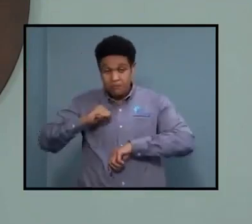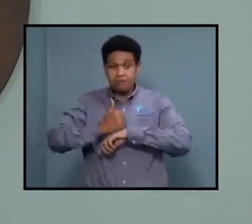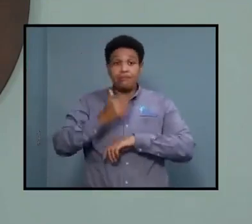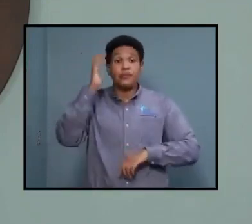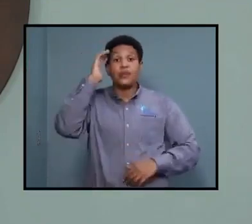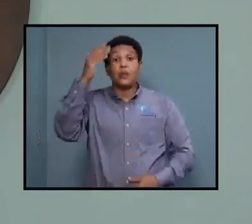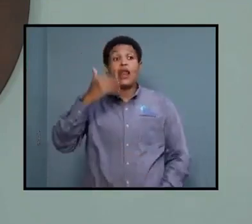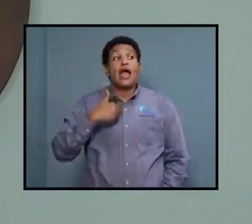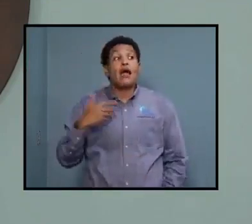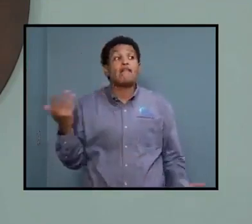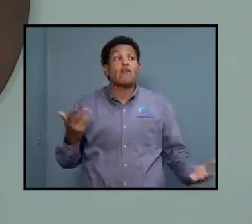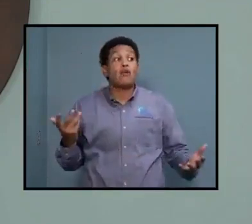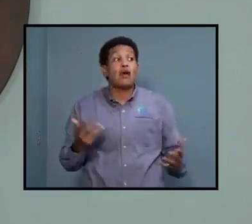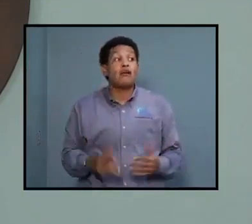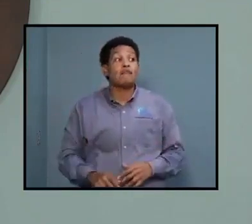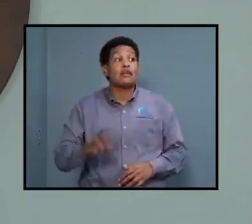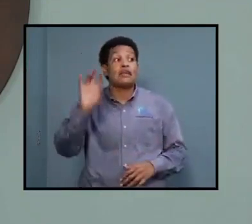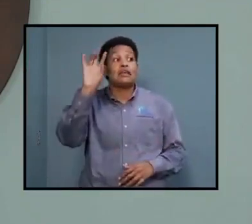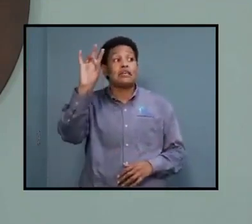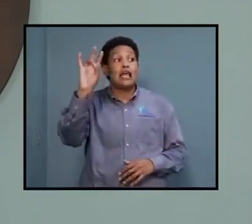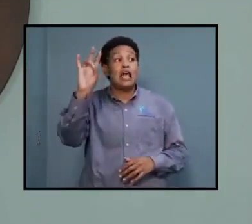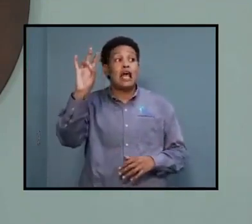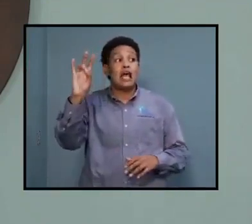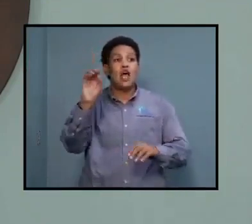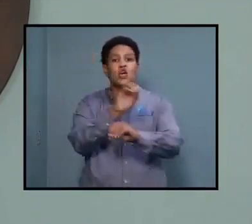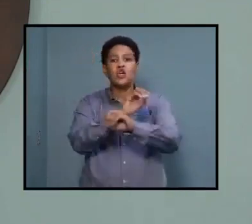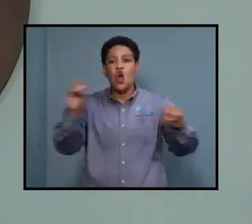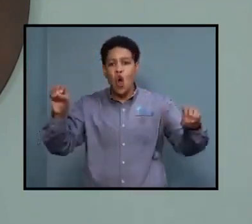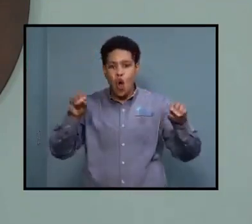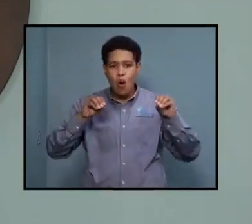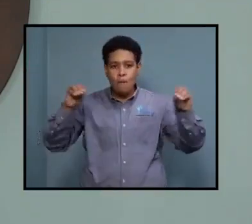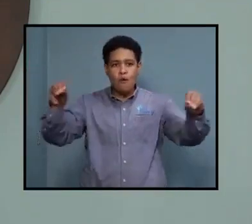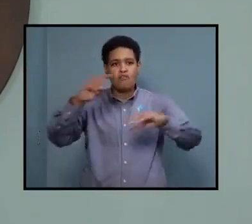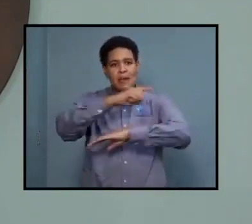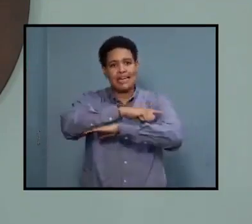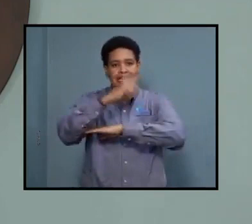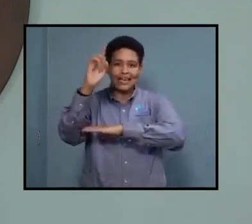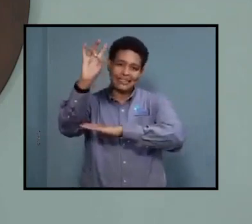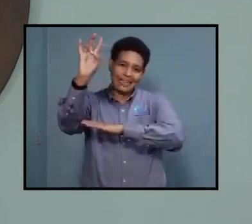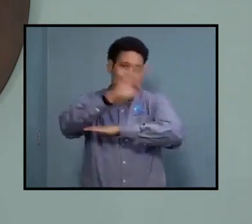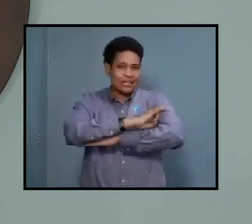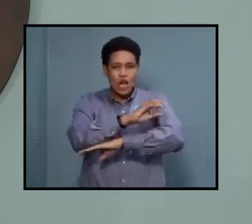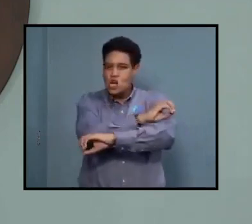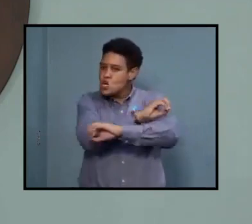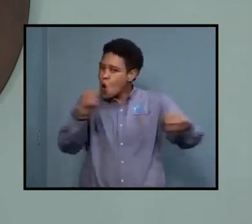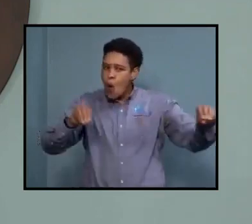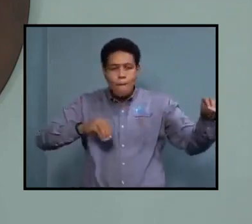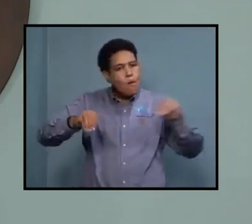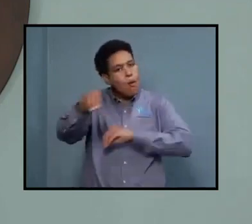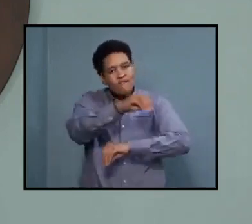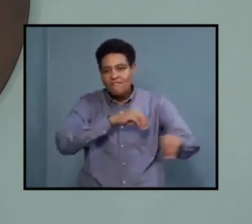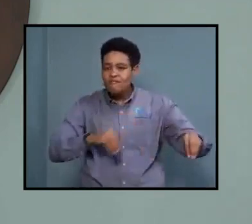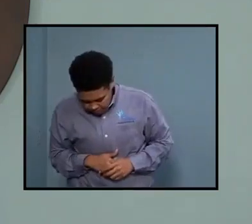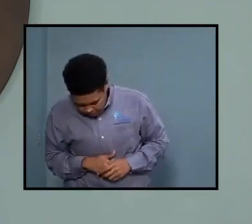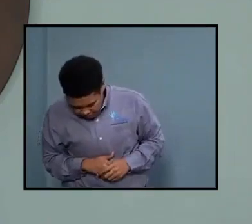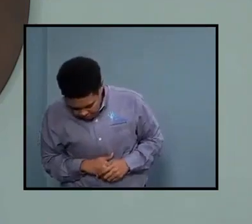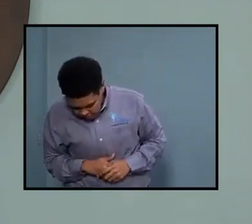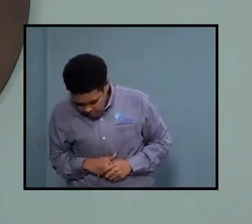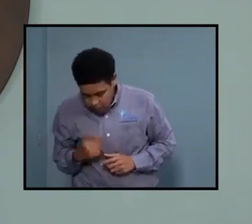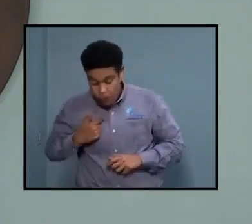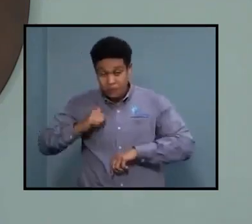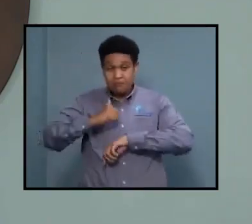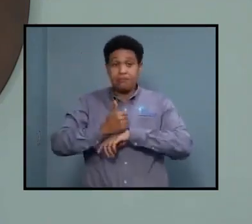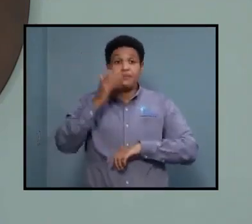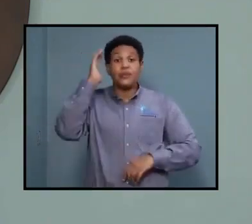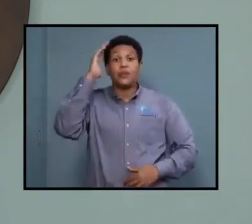honi said that the new measures will include seven no movement days meaning the curfew will span the entire day we have established